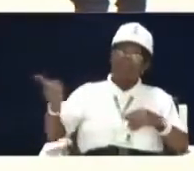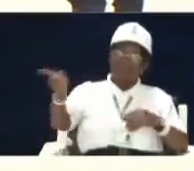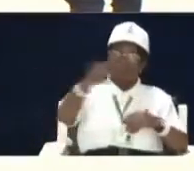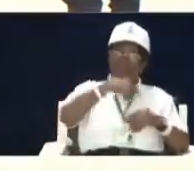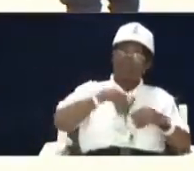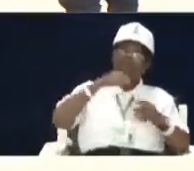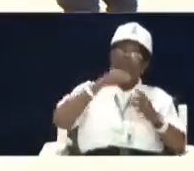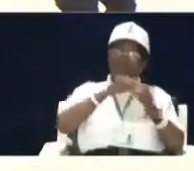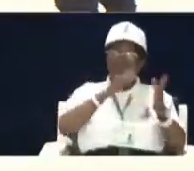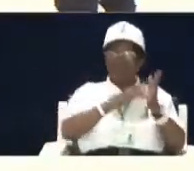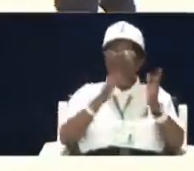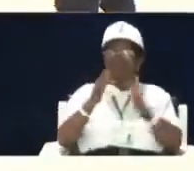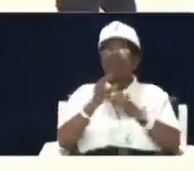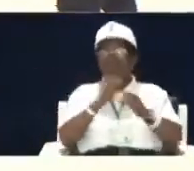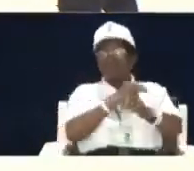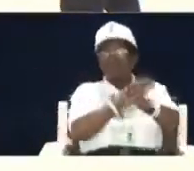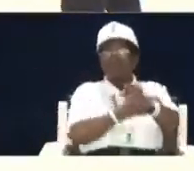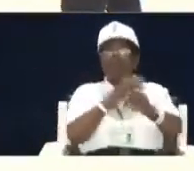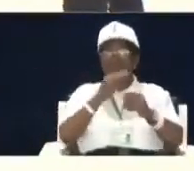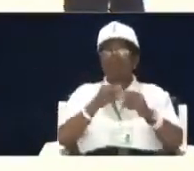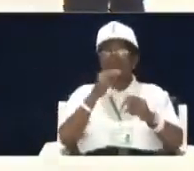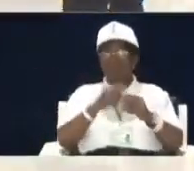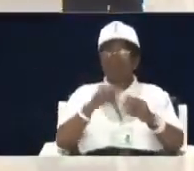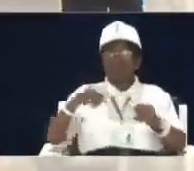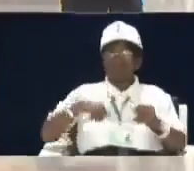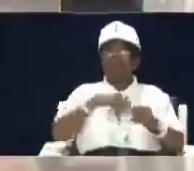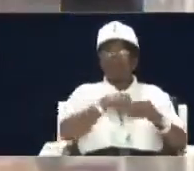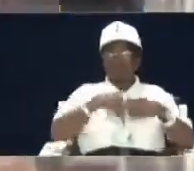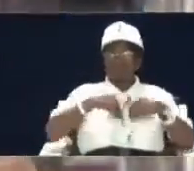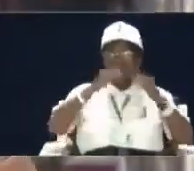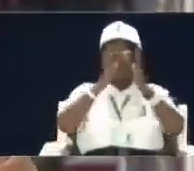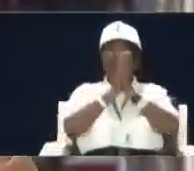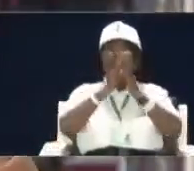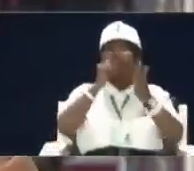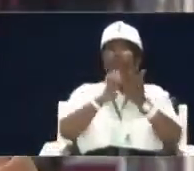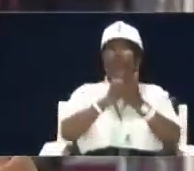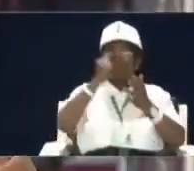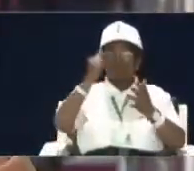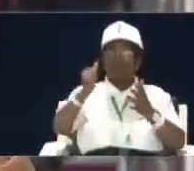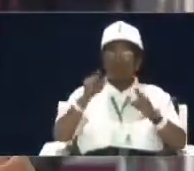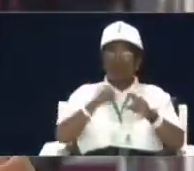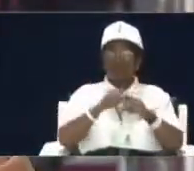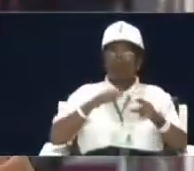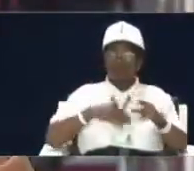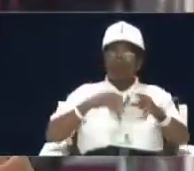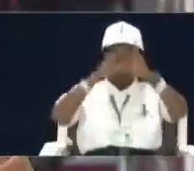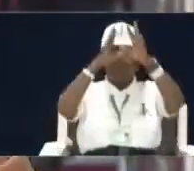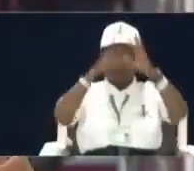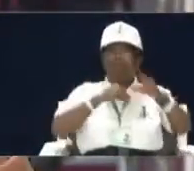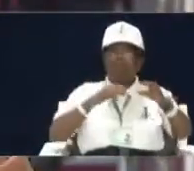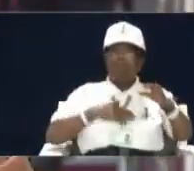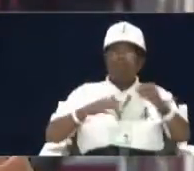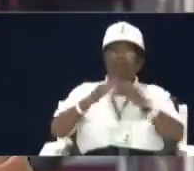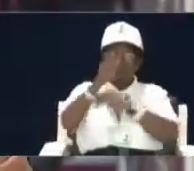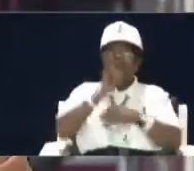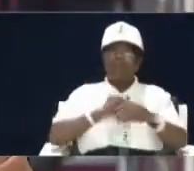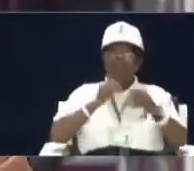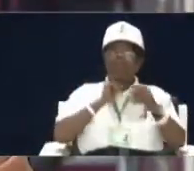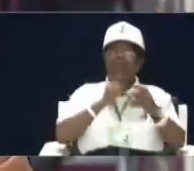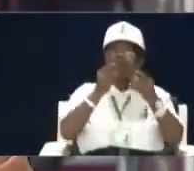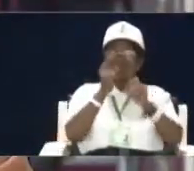In Jesus' mighty name, we have prayed. And so, my Father and my God, I just want to say thank